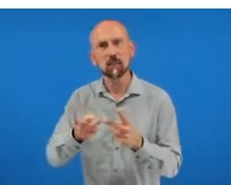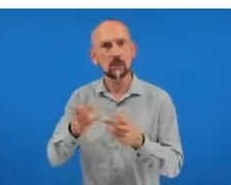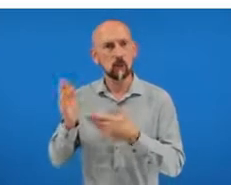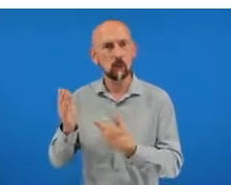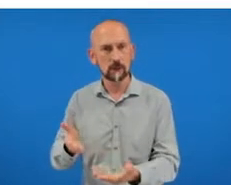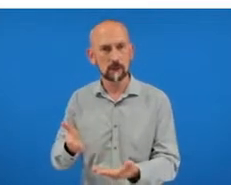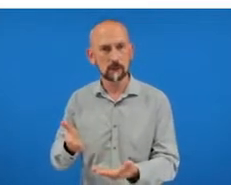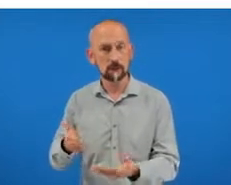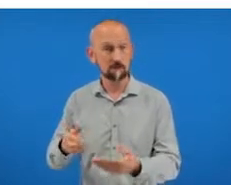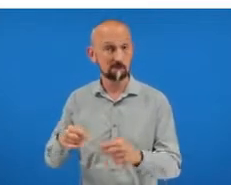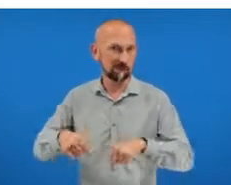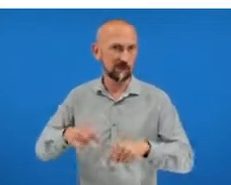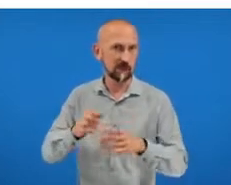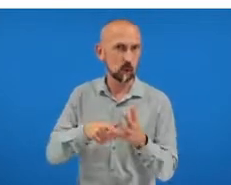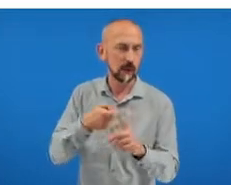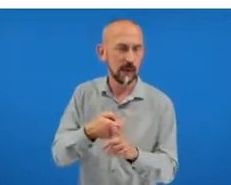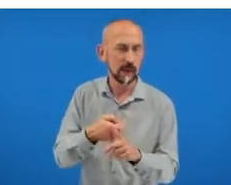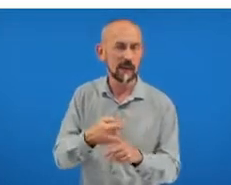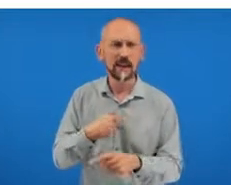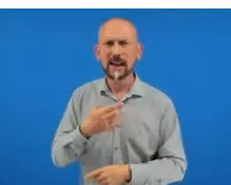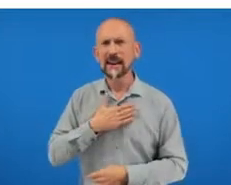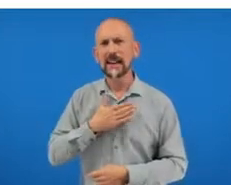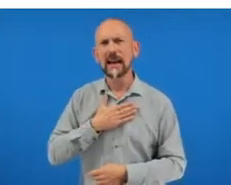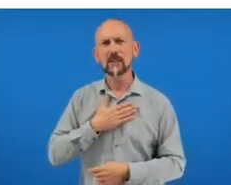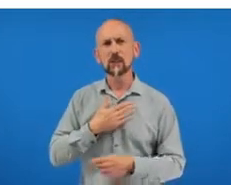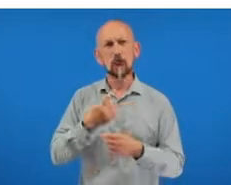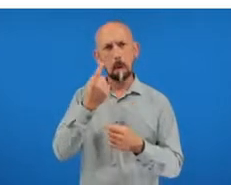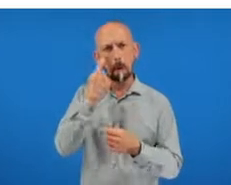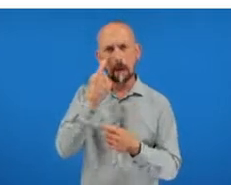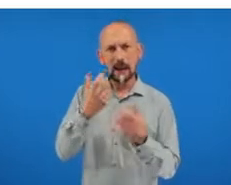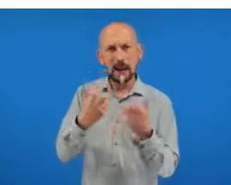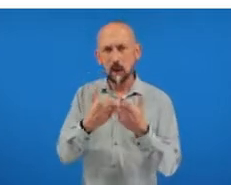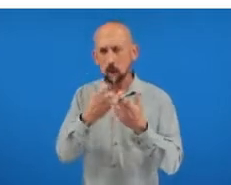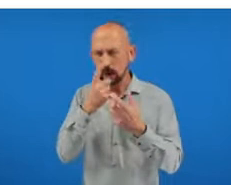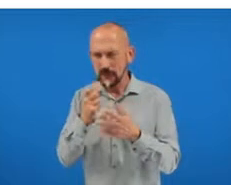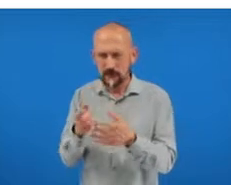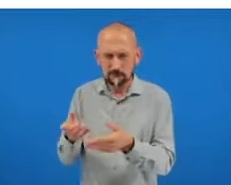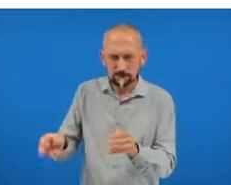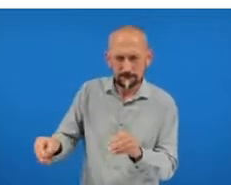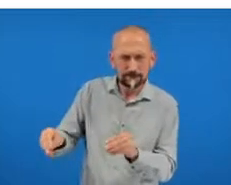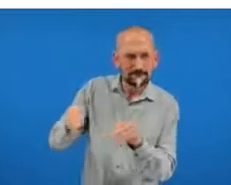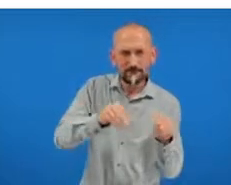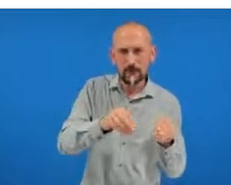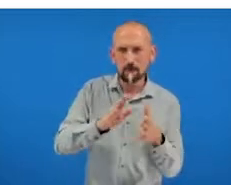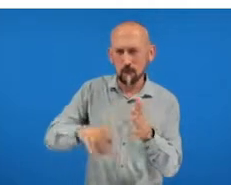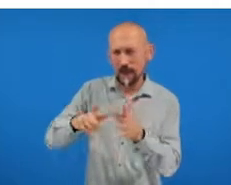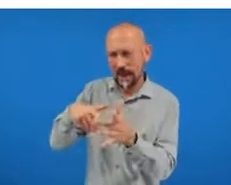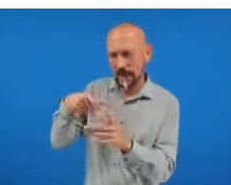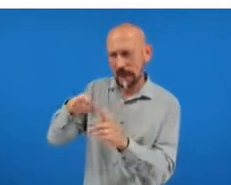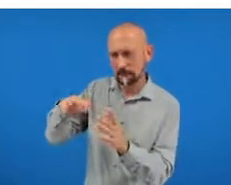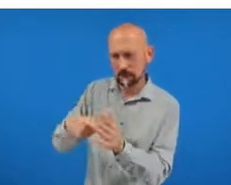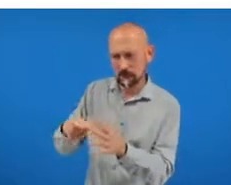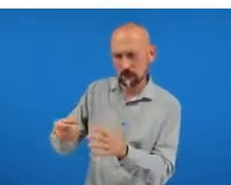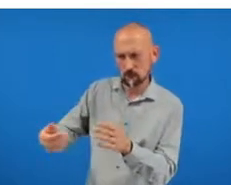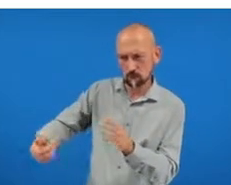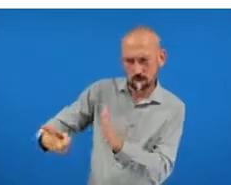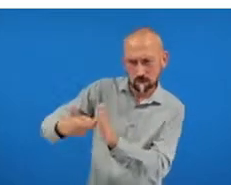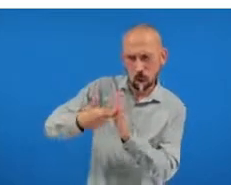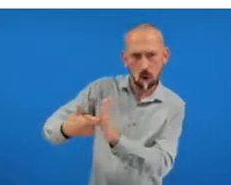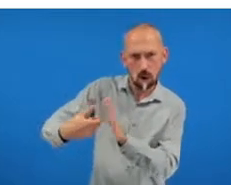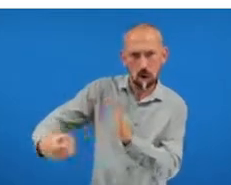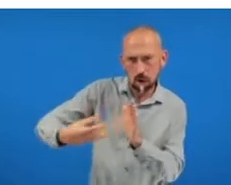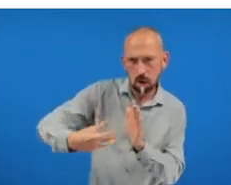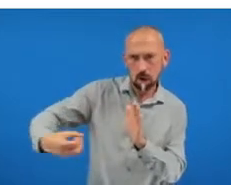like to work towards streamlining between primary care, IAPT, and secondary care services. So building formulation sessions